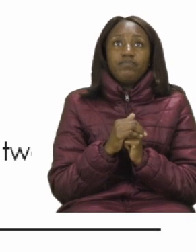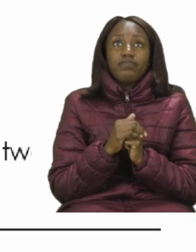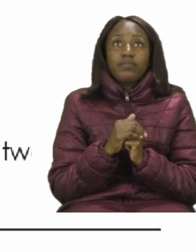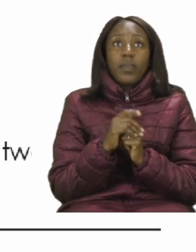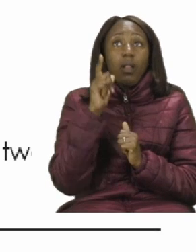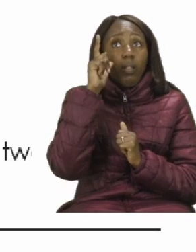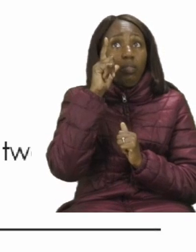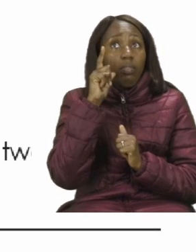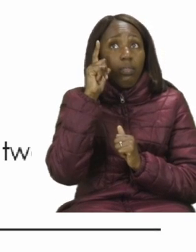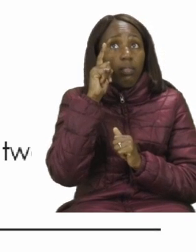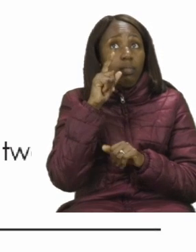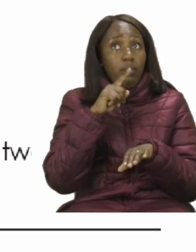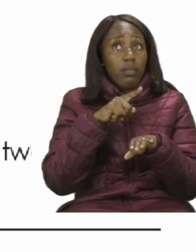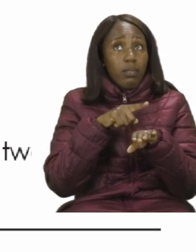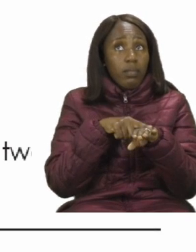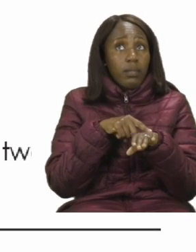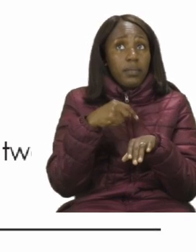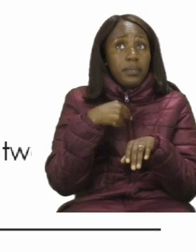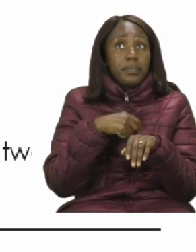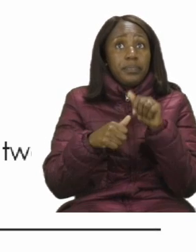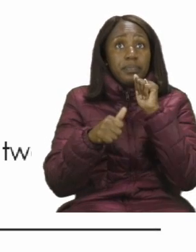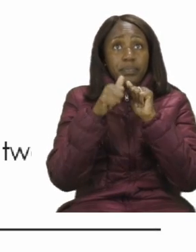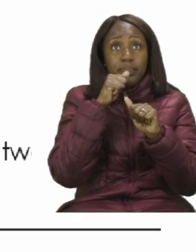eat lunch at